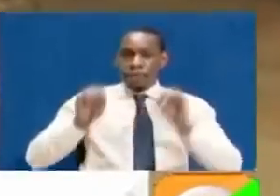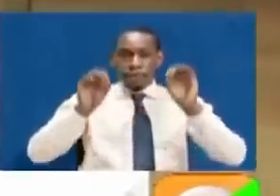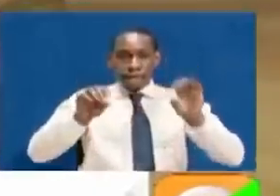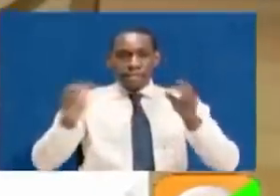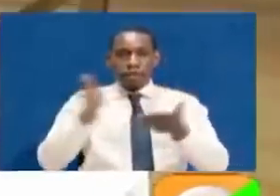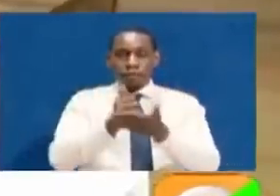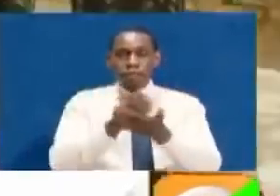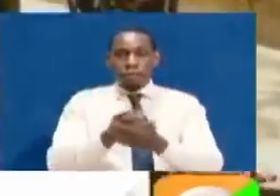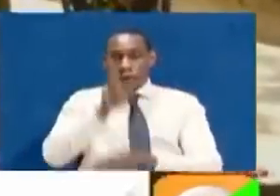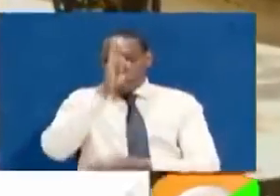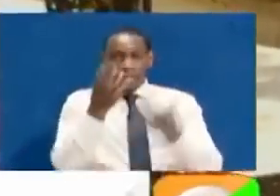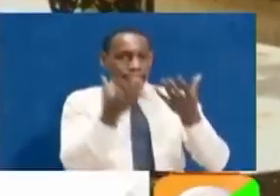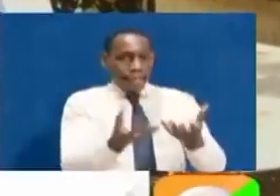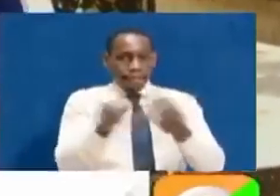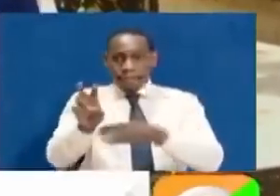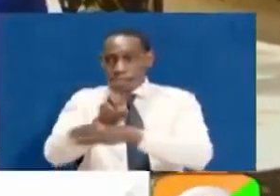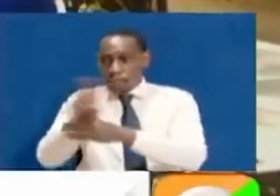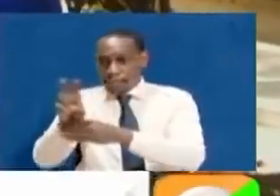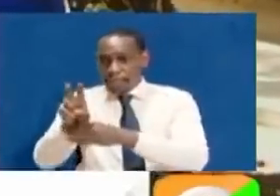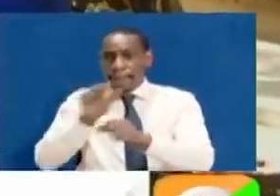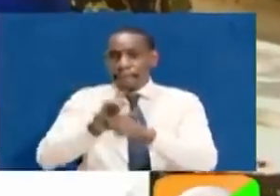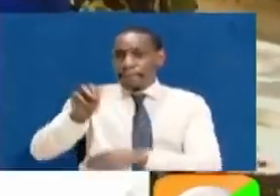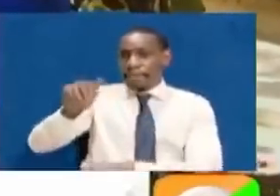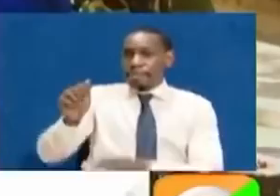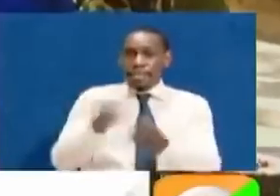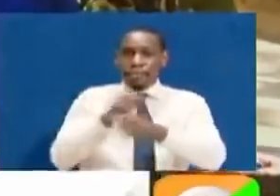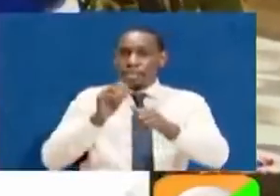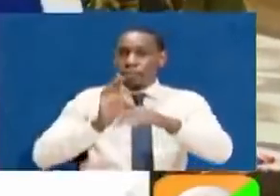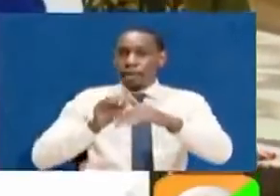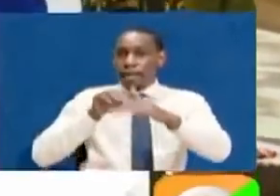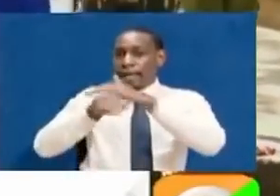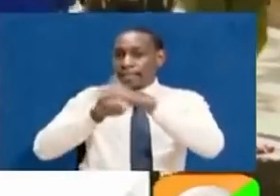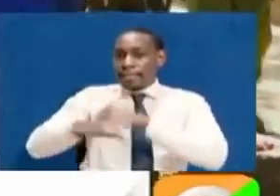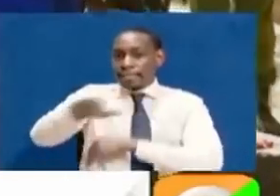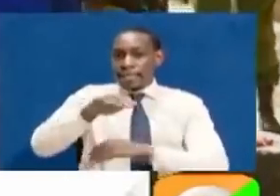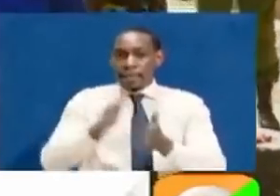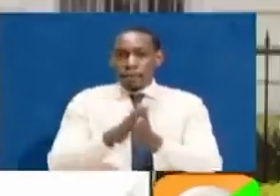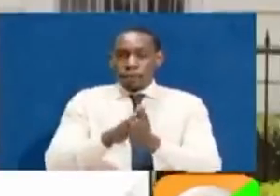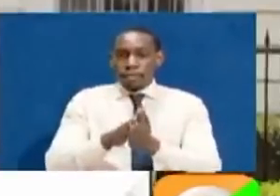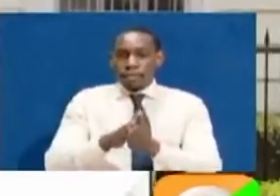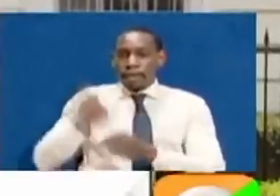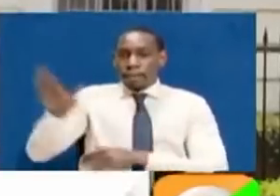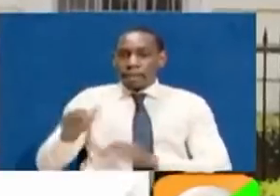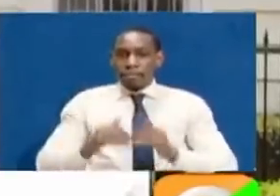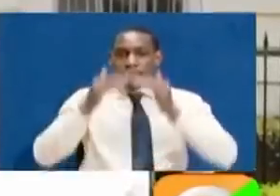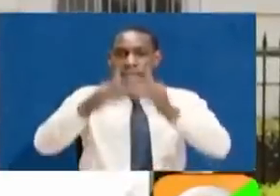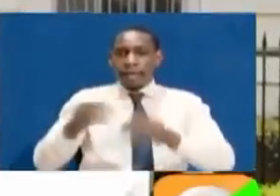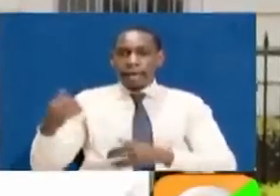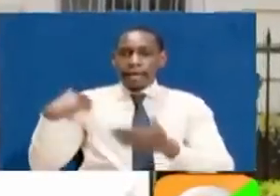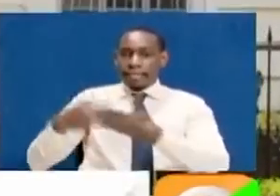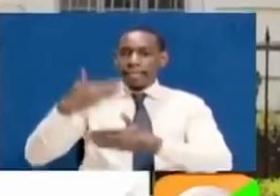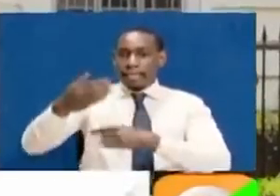has remained under heavy police surveillance, most of the MCAs unable to access the premises, with the House on recess till the 8th of next